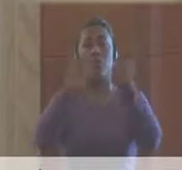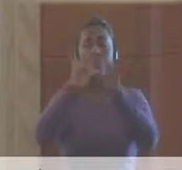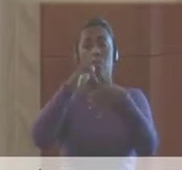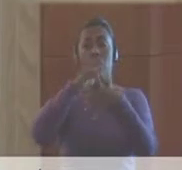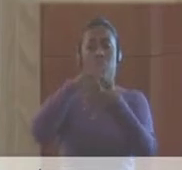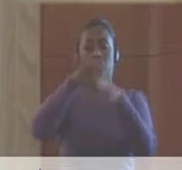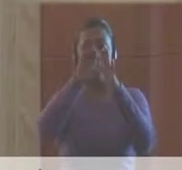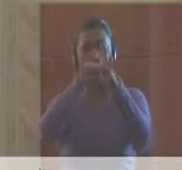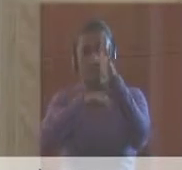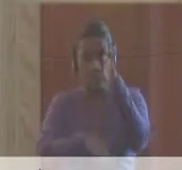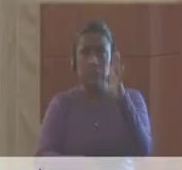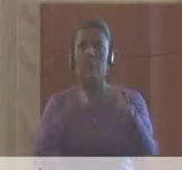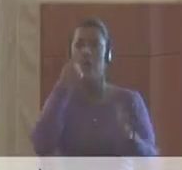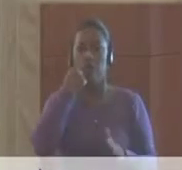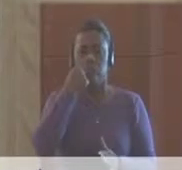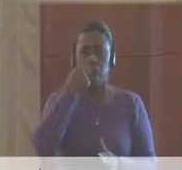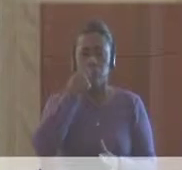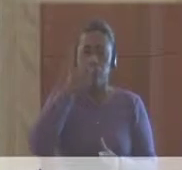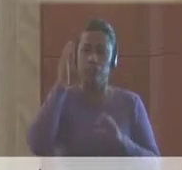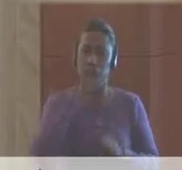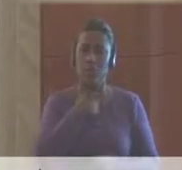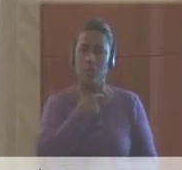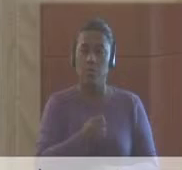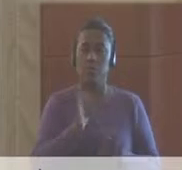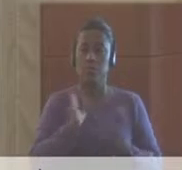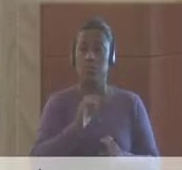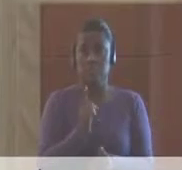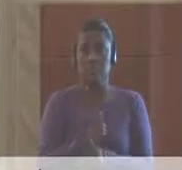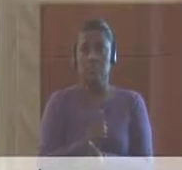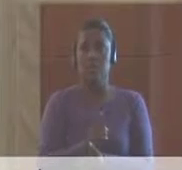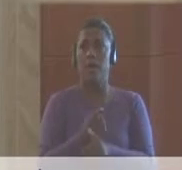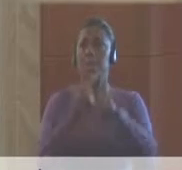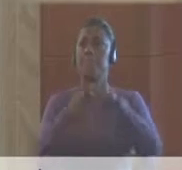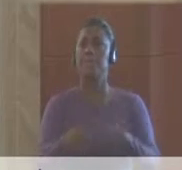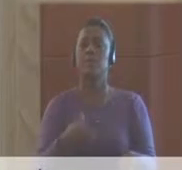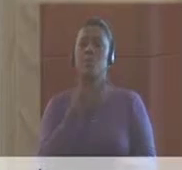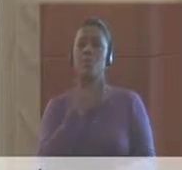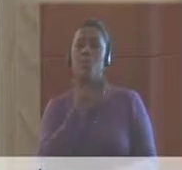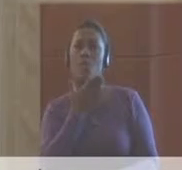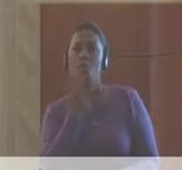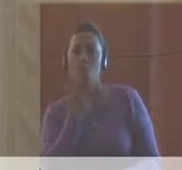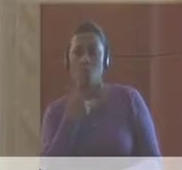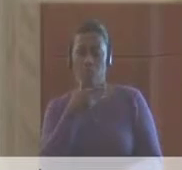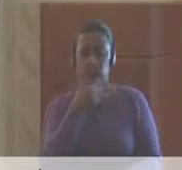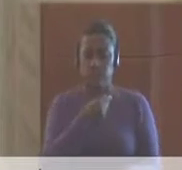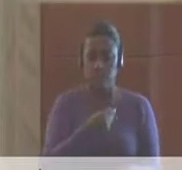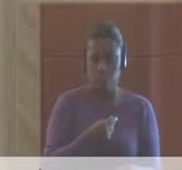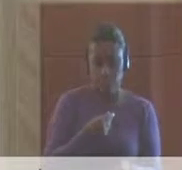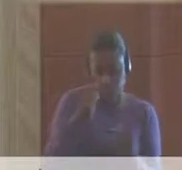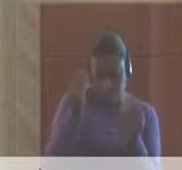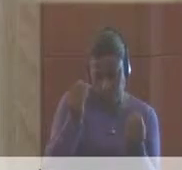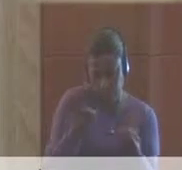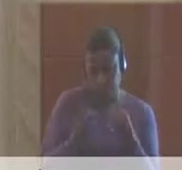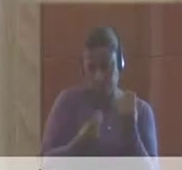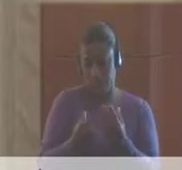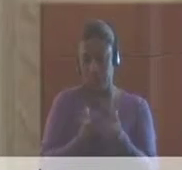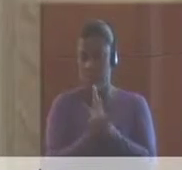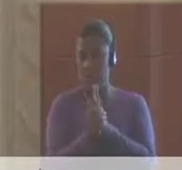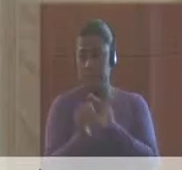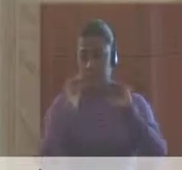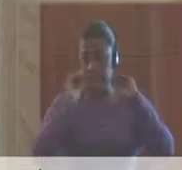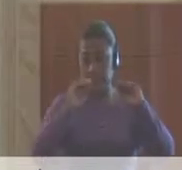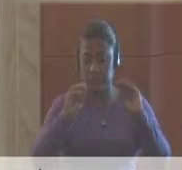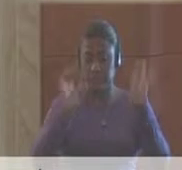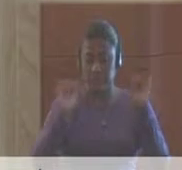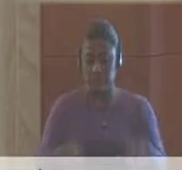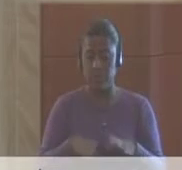topic. Reducing risks is very important, but however, our capacity to measure is very limited.